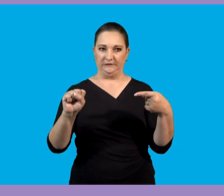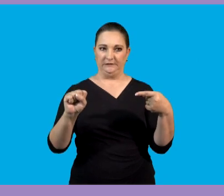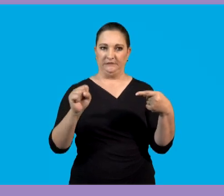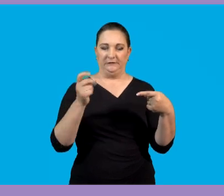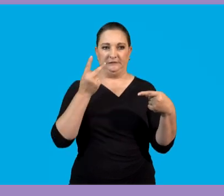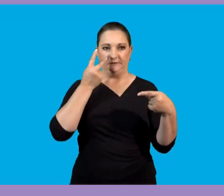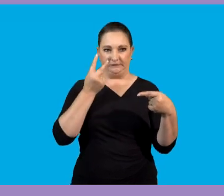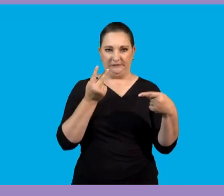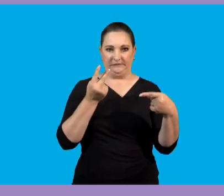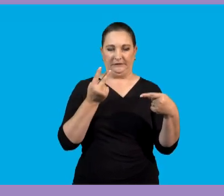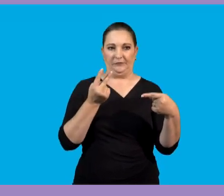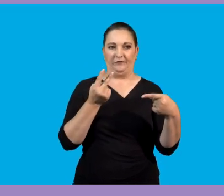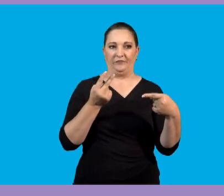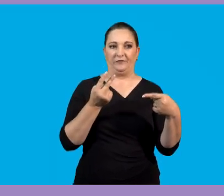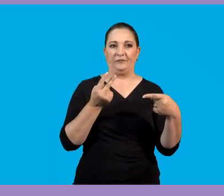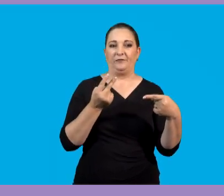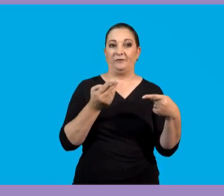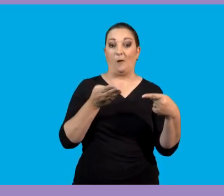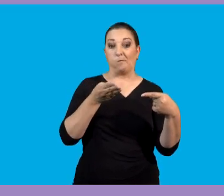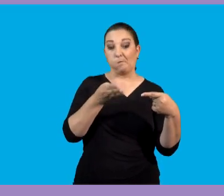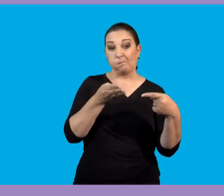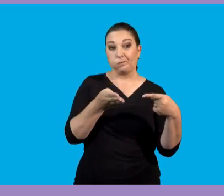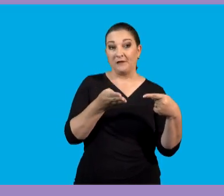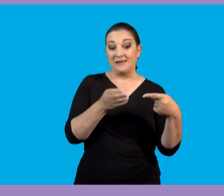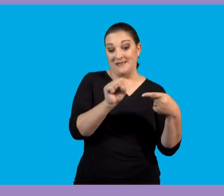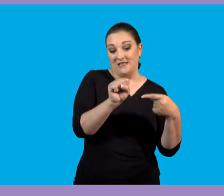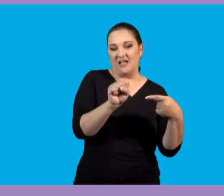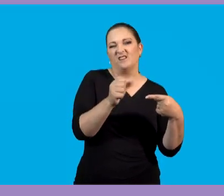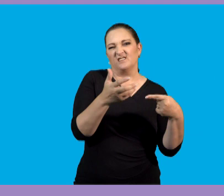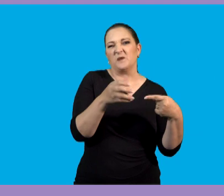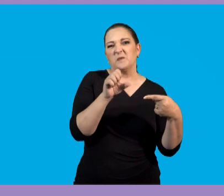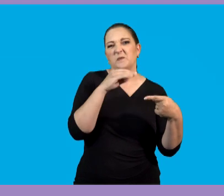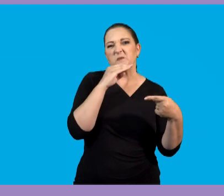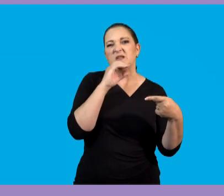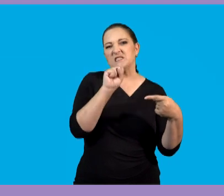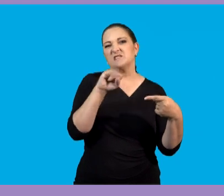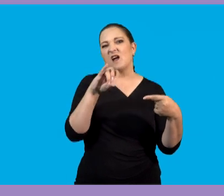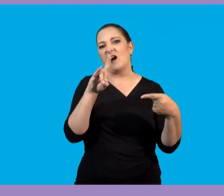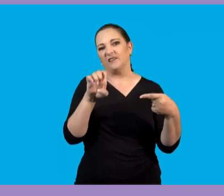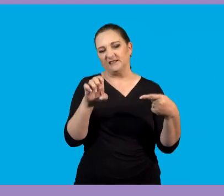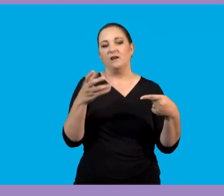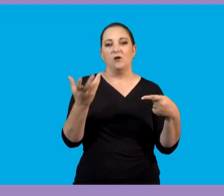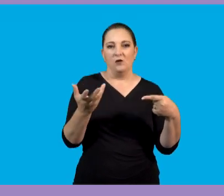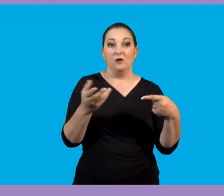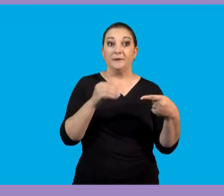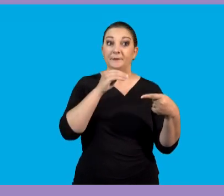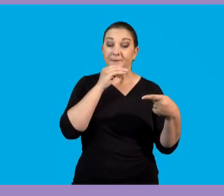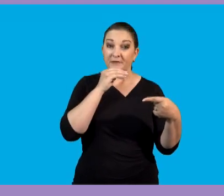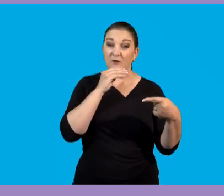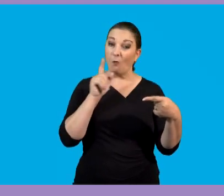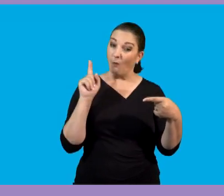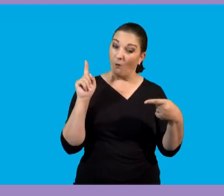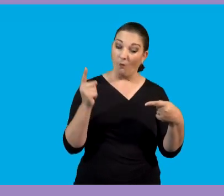we represent using an S, an S, and an S, because that S is for side. Now, what does that mean? It means